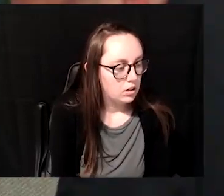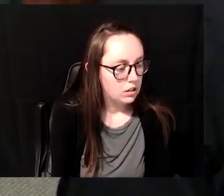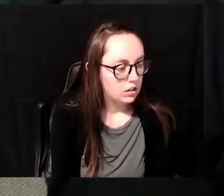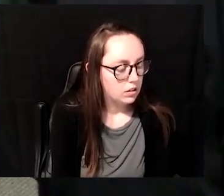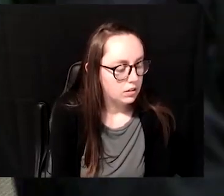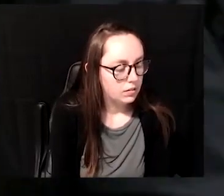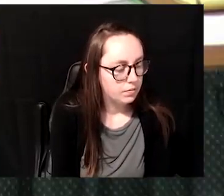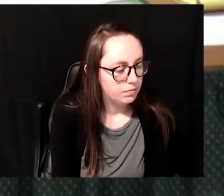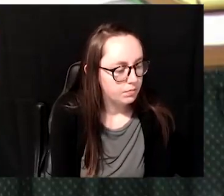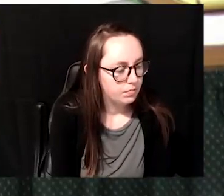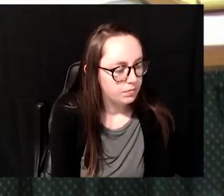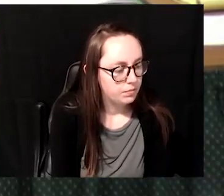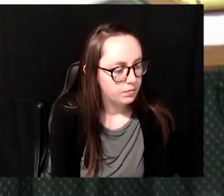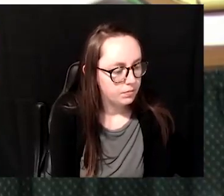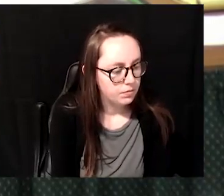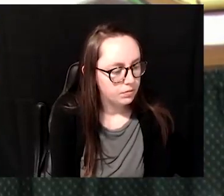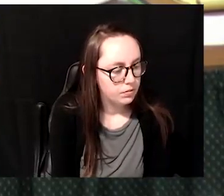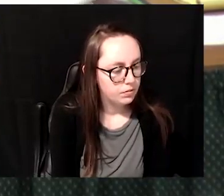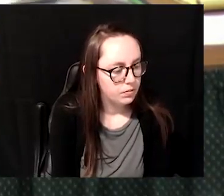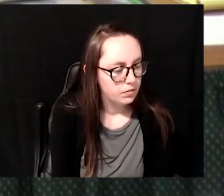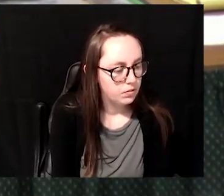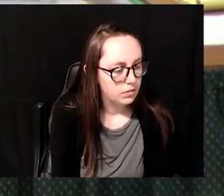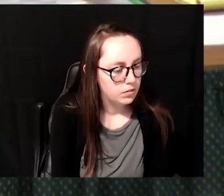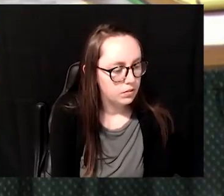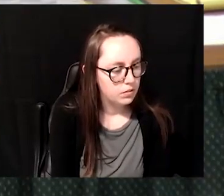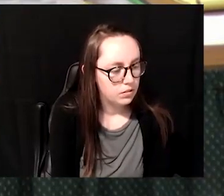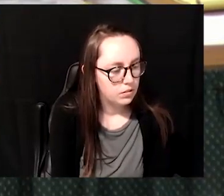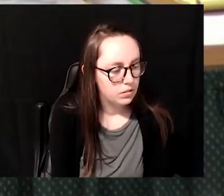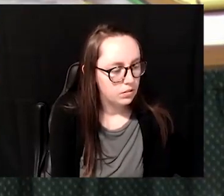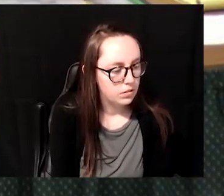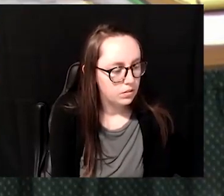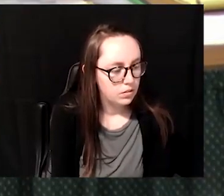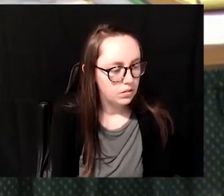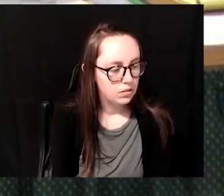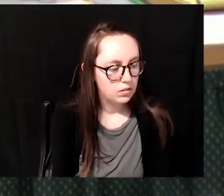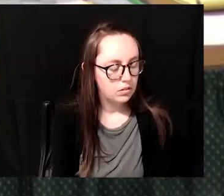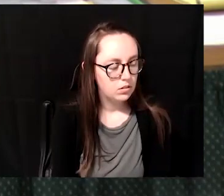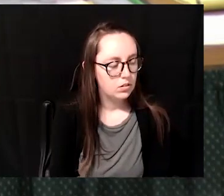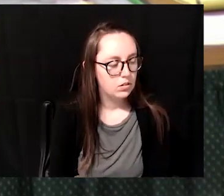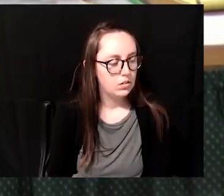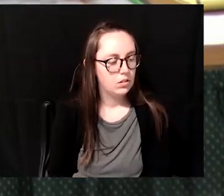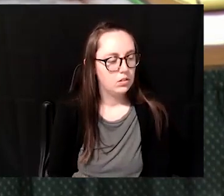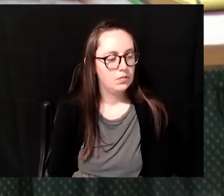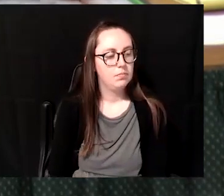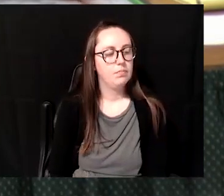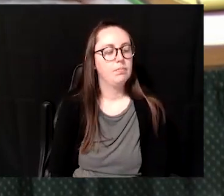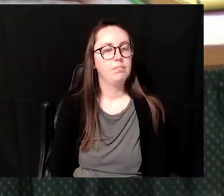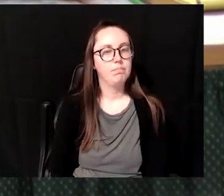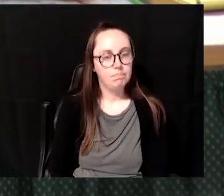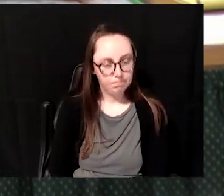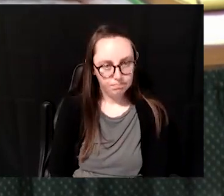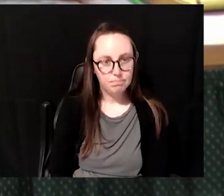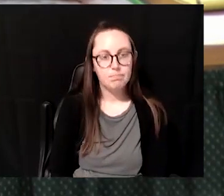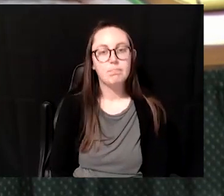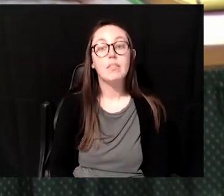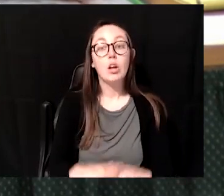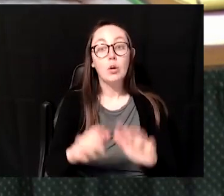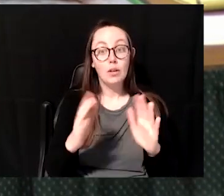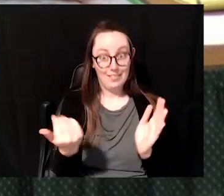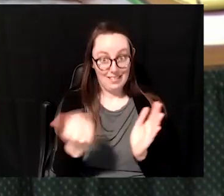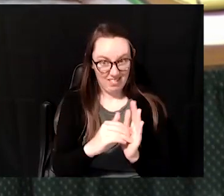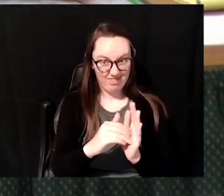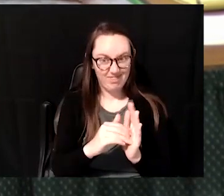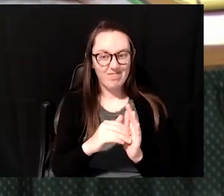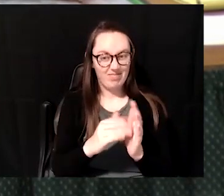bronze and Peter hope you guys are okay one more time I moved to solicit